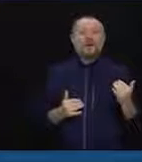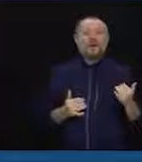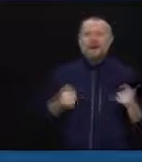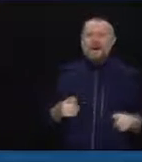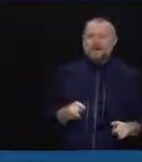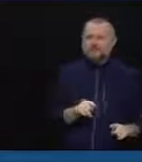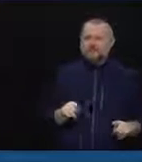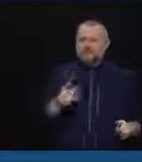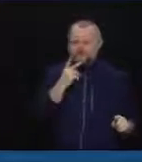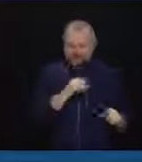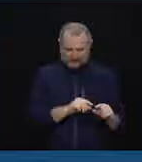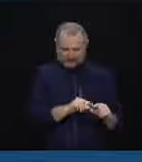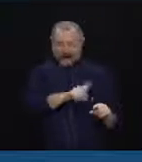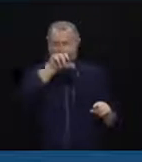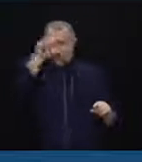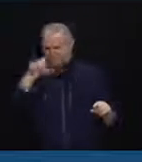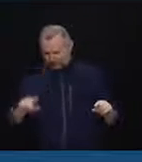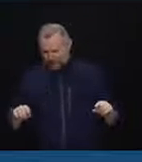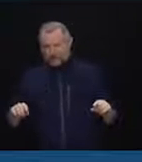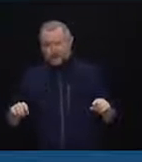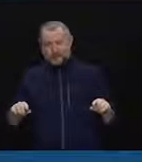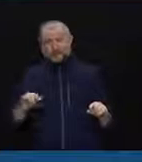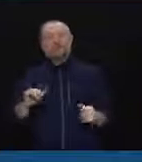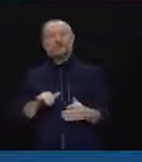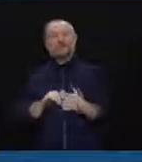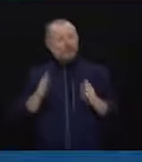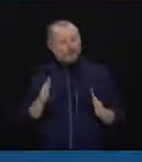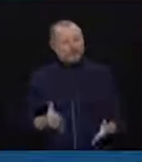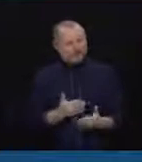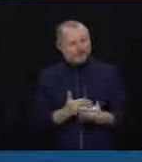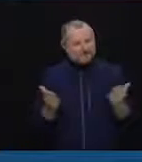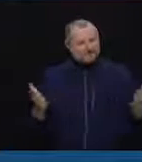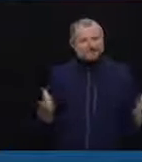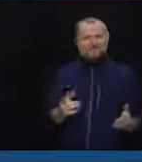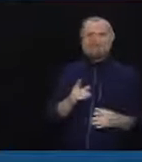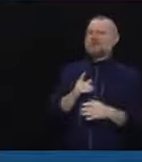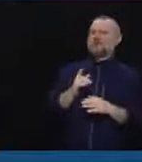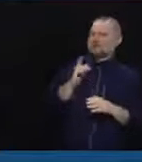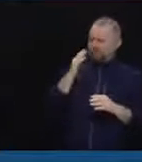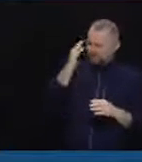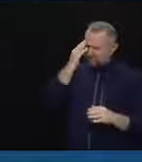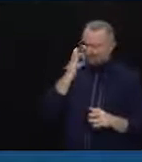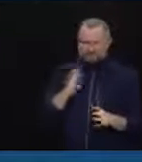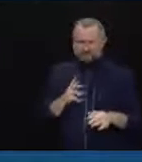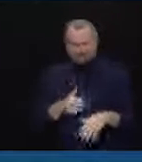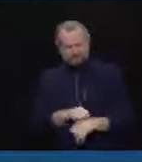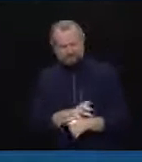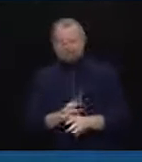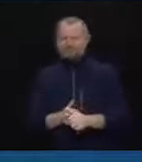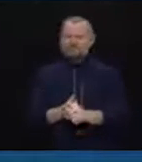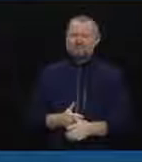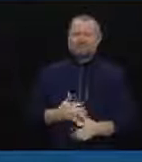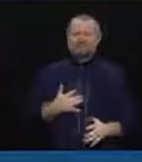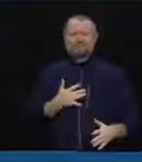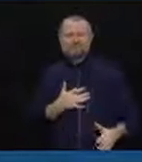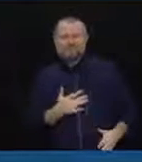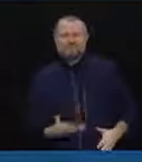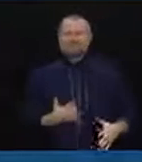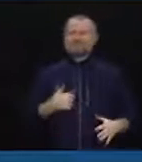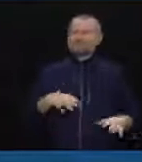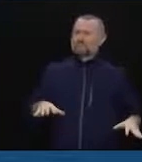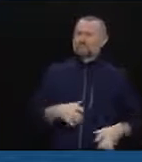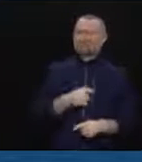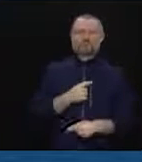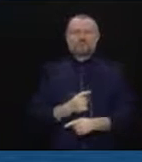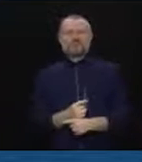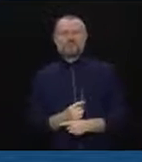and businesses stepped up and did the right thing. And I will always be grateful for them for being the reason these numbers